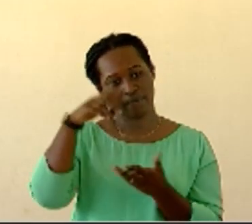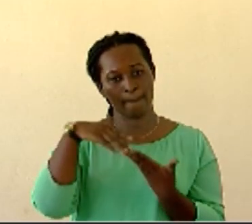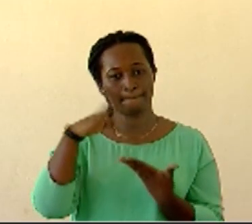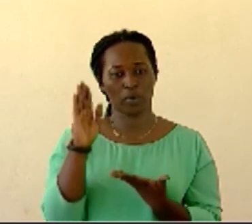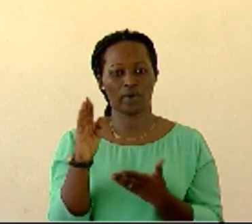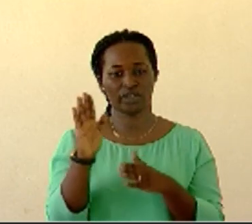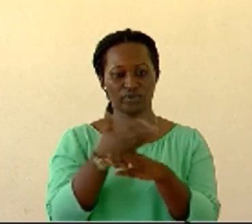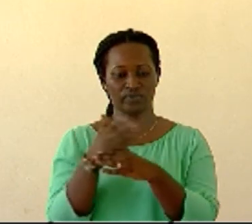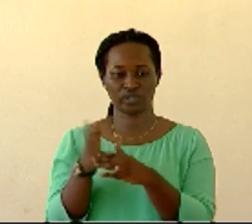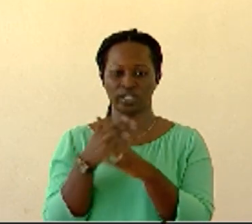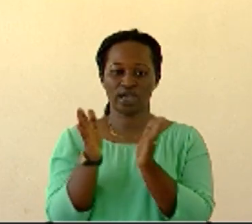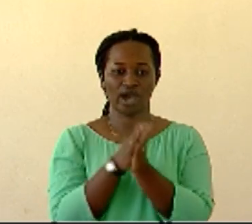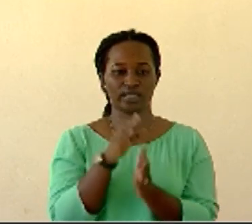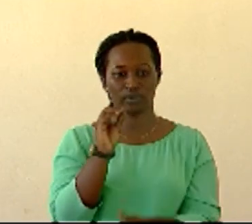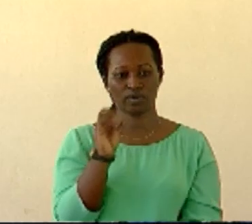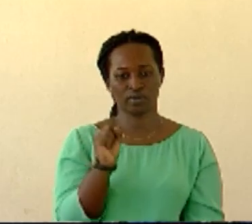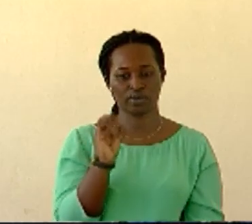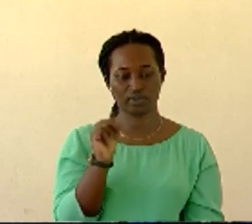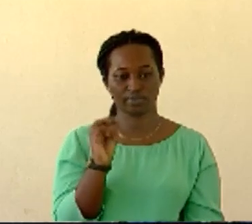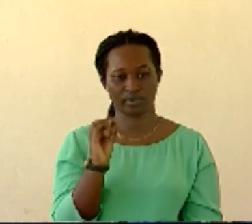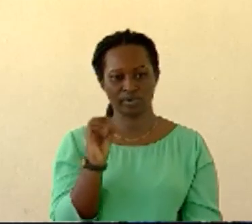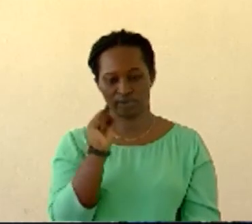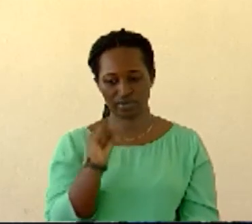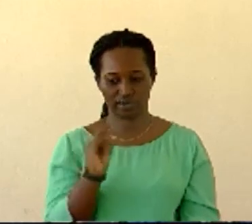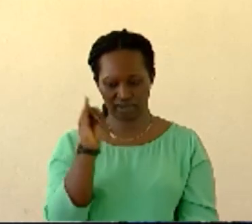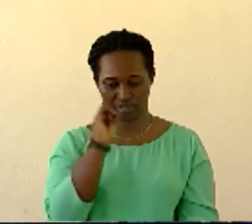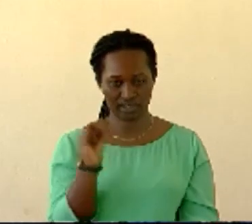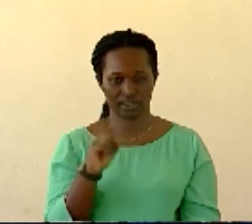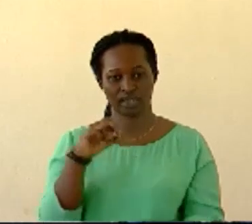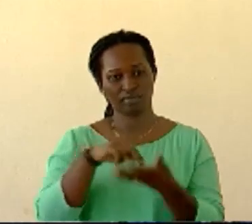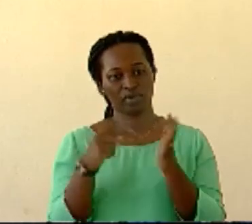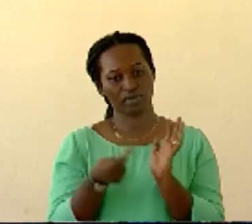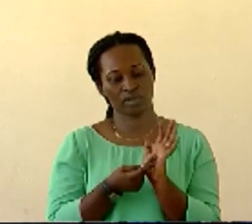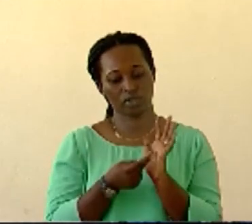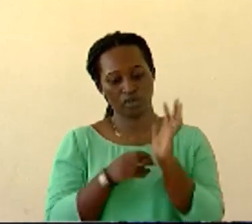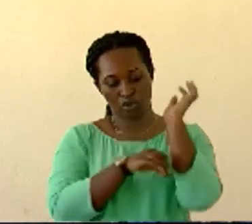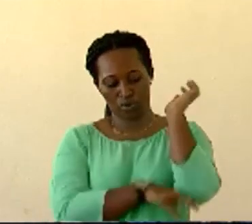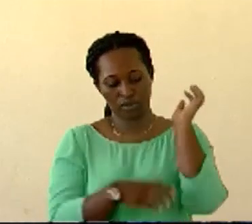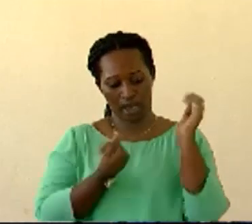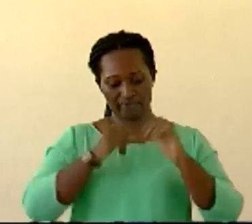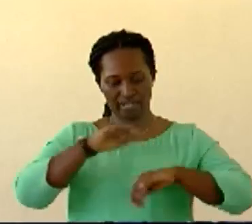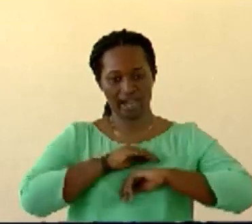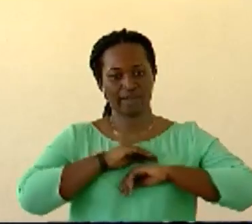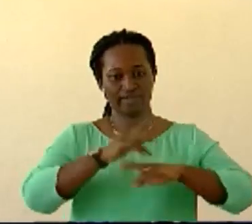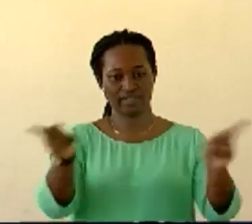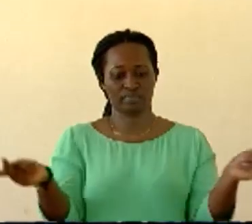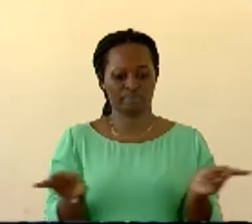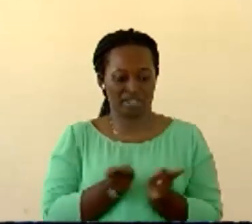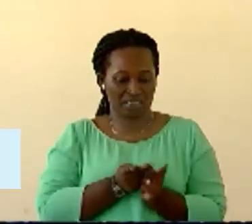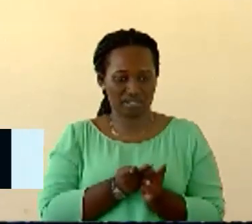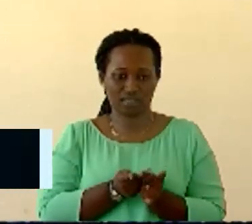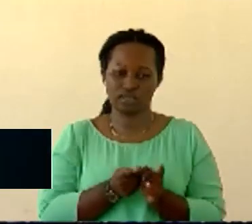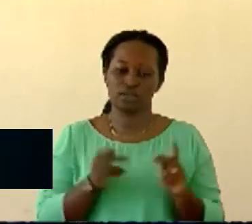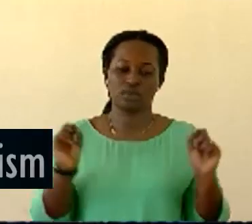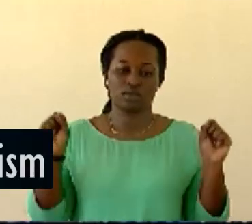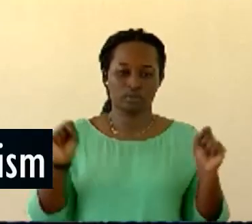and osmosis, meaning roots have enough space, large surface area,